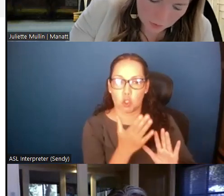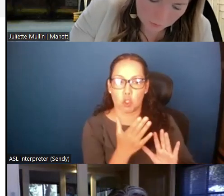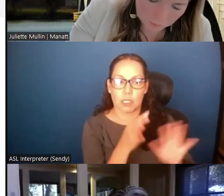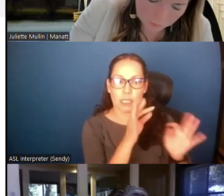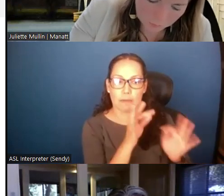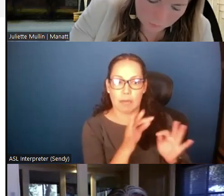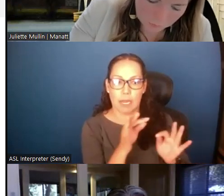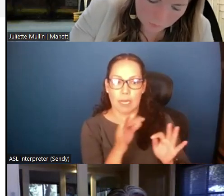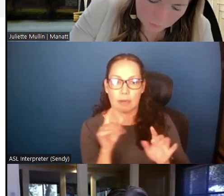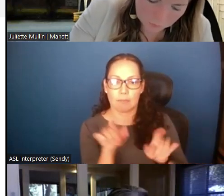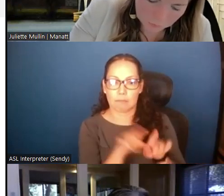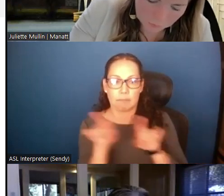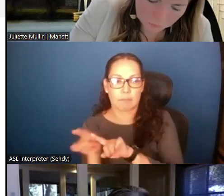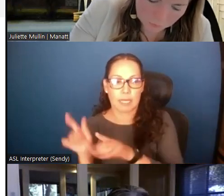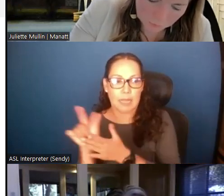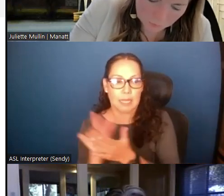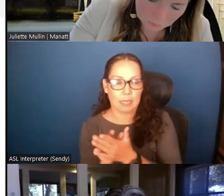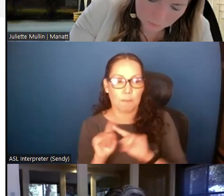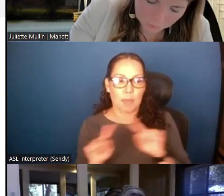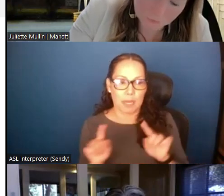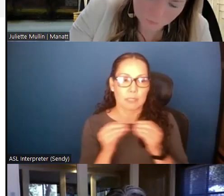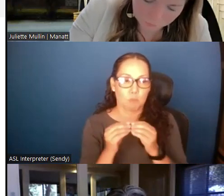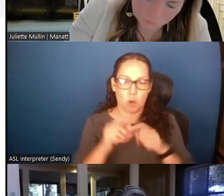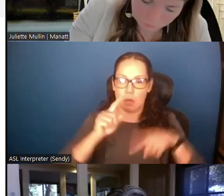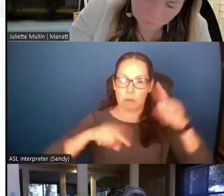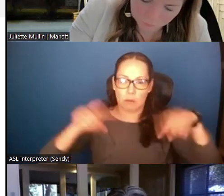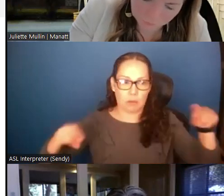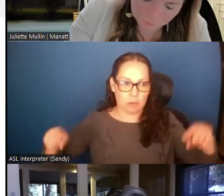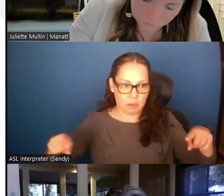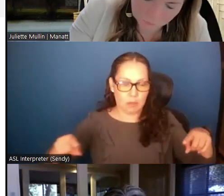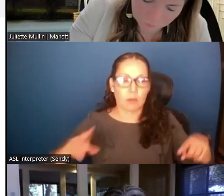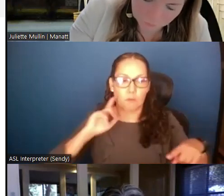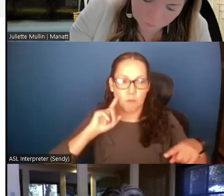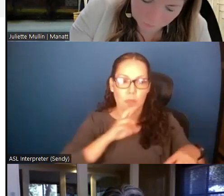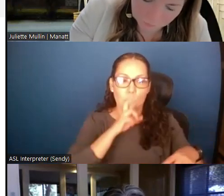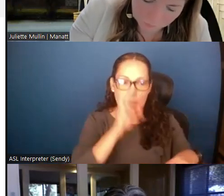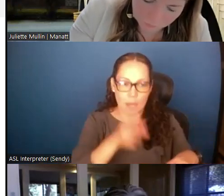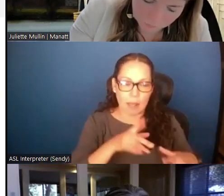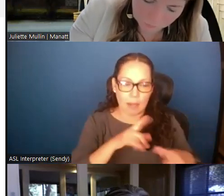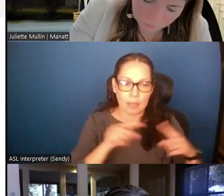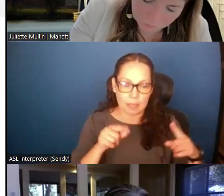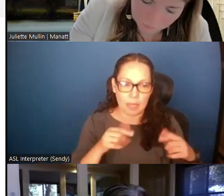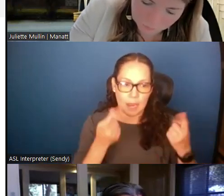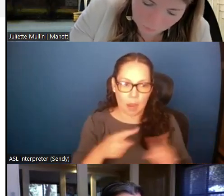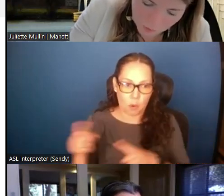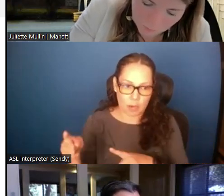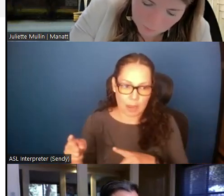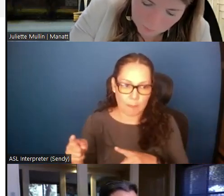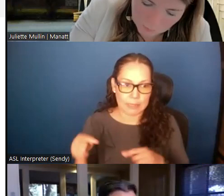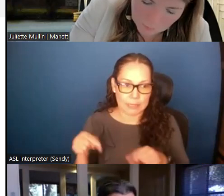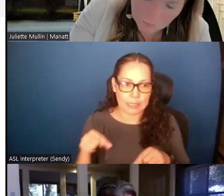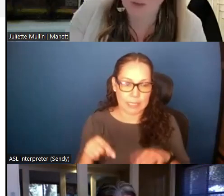think, more inclusive to the reality of how surrogate decision making happens in these facilities.